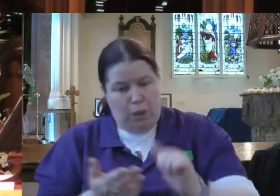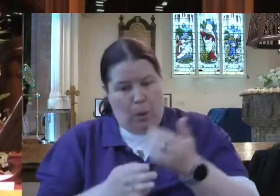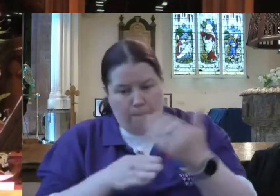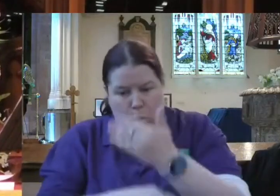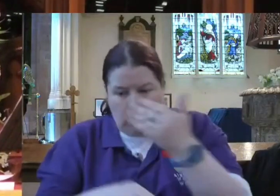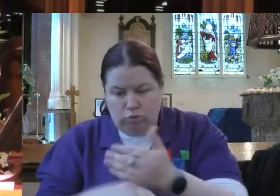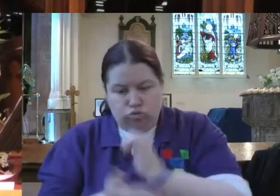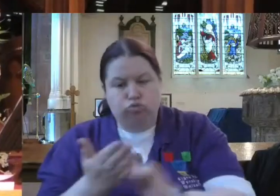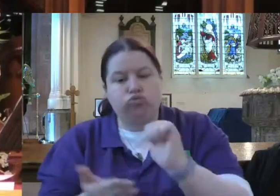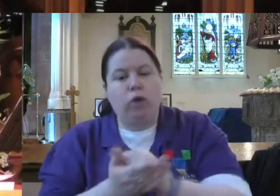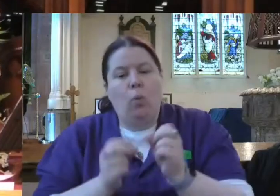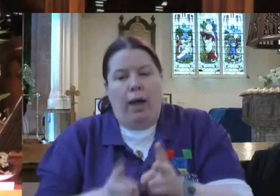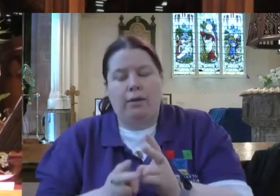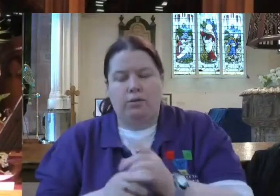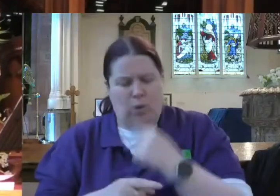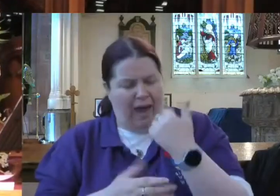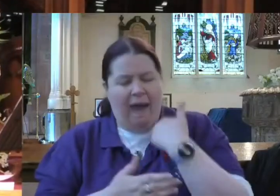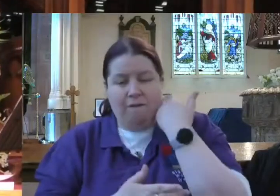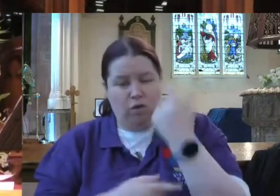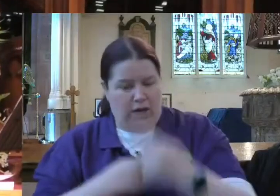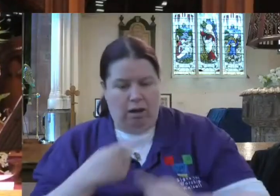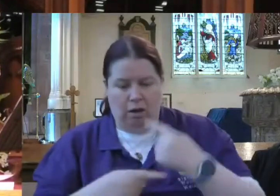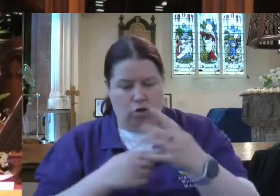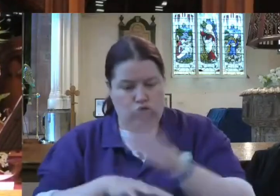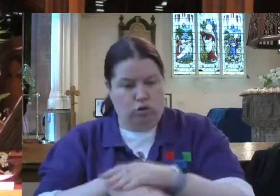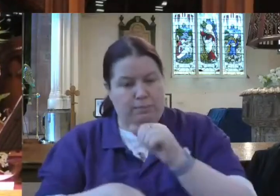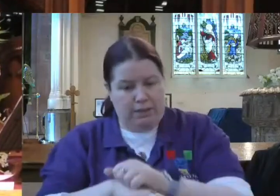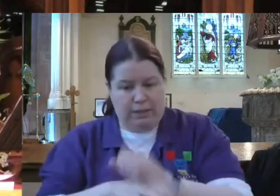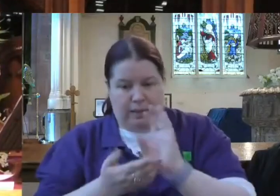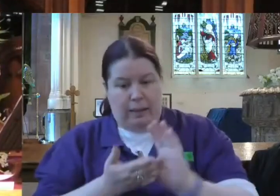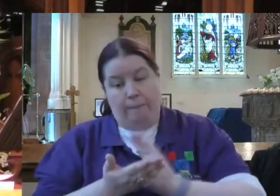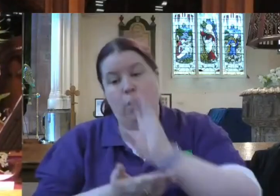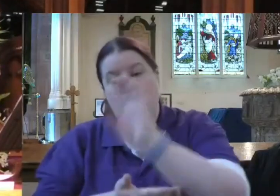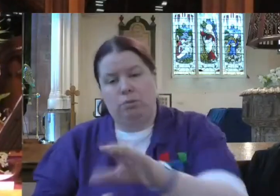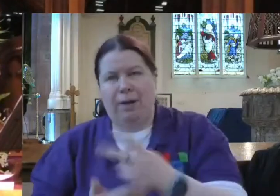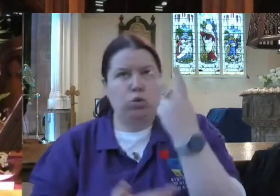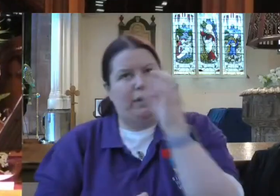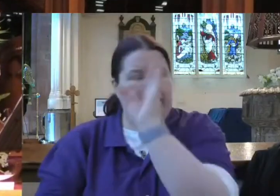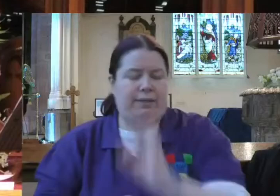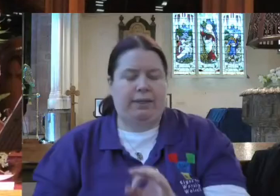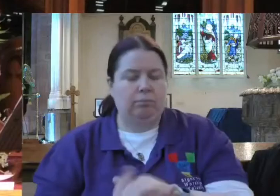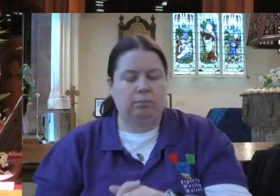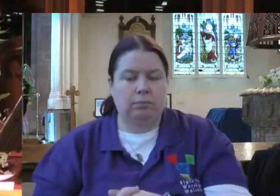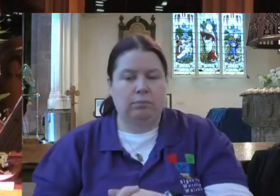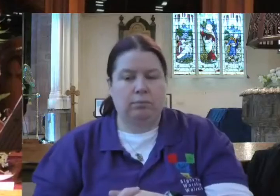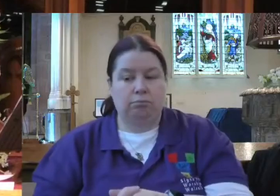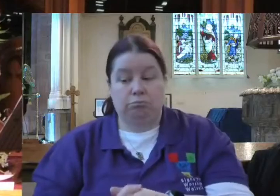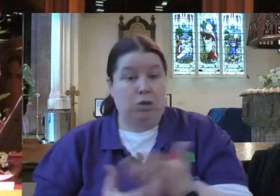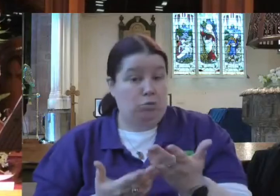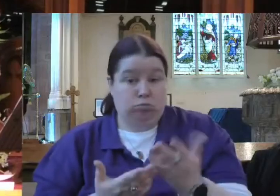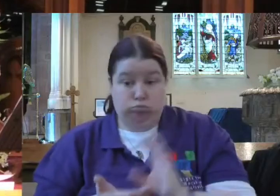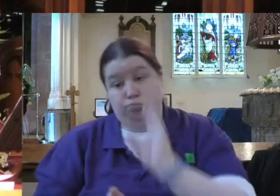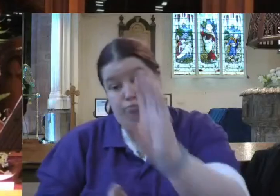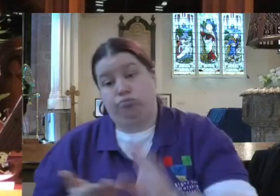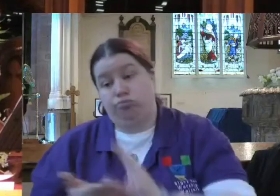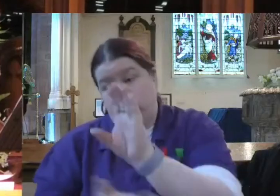So they would give their staff a bonus every Christmas. And bonuses of about 20% were not unusual to be given out